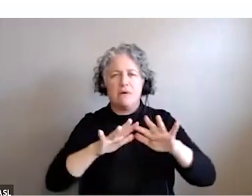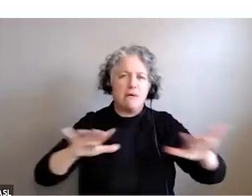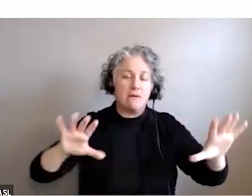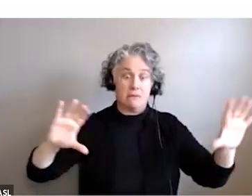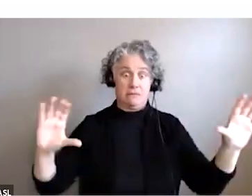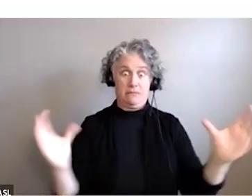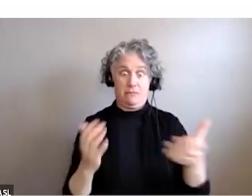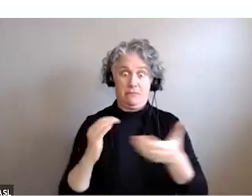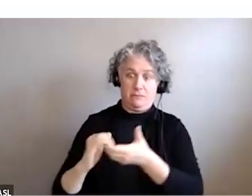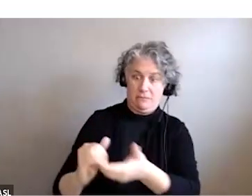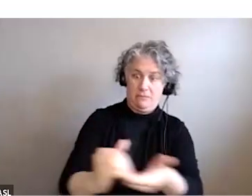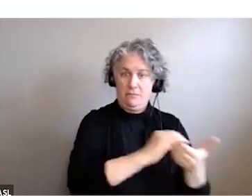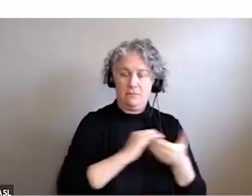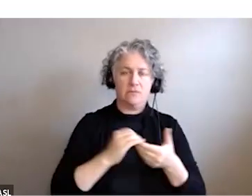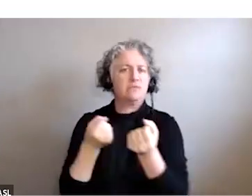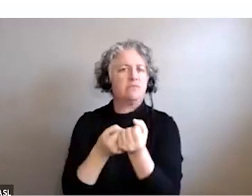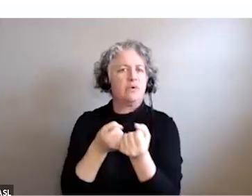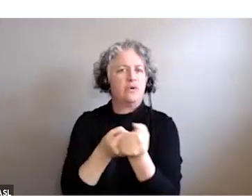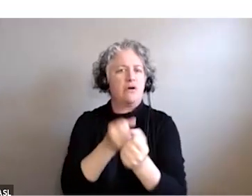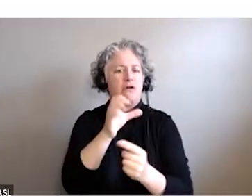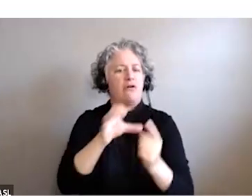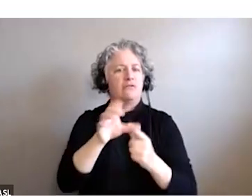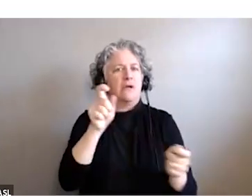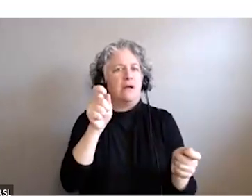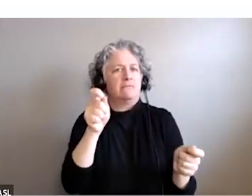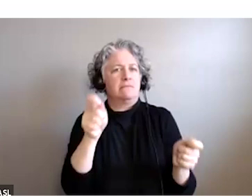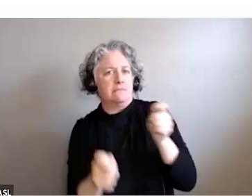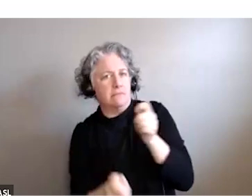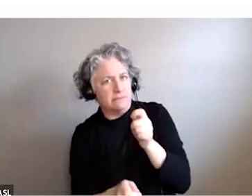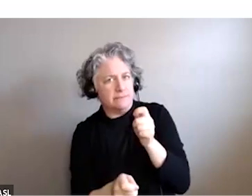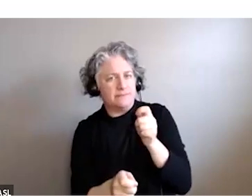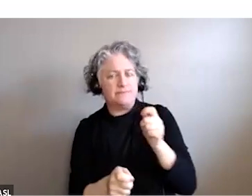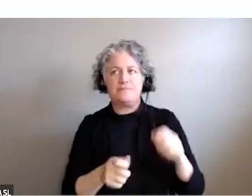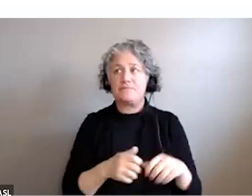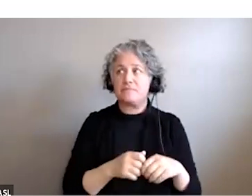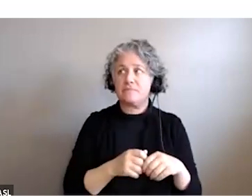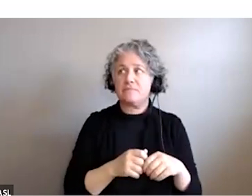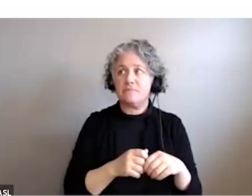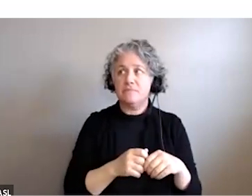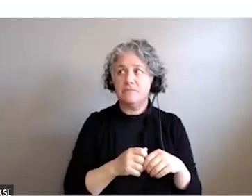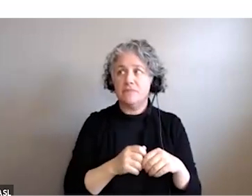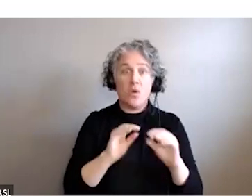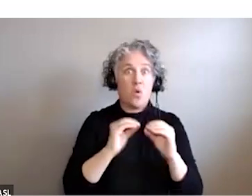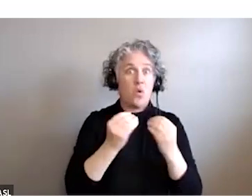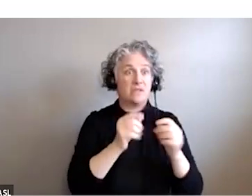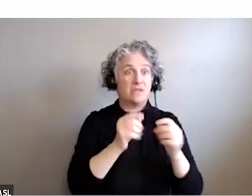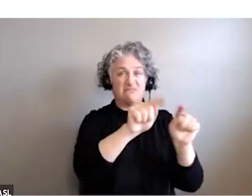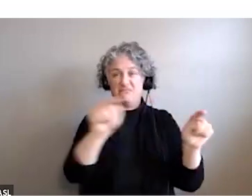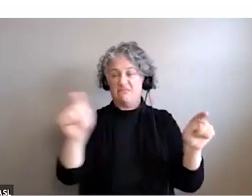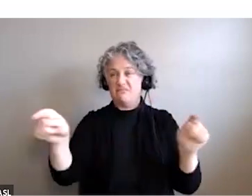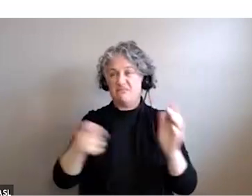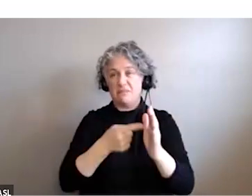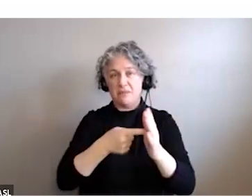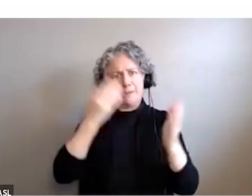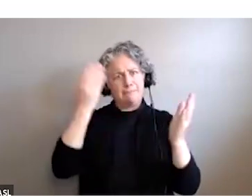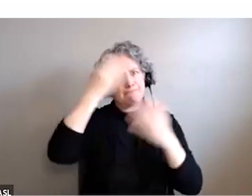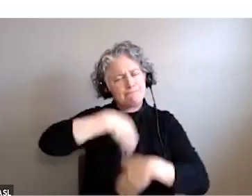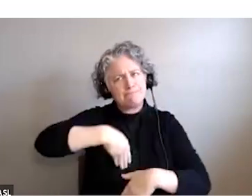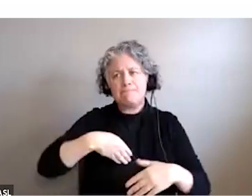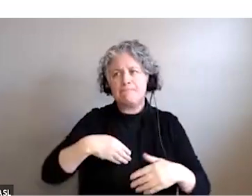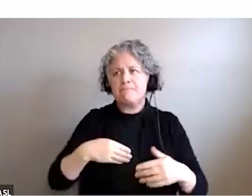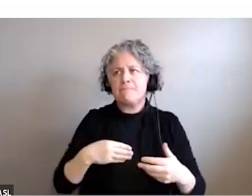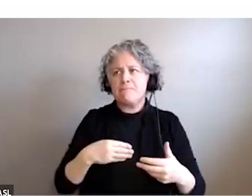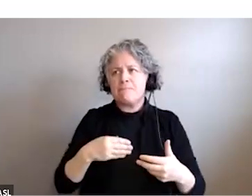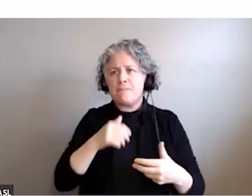the organization. So it's something really important that I think organizations sometimes overlook, is it's not